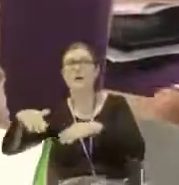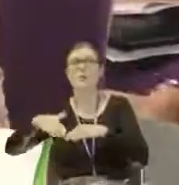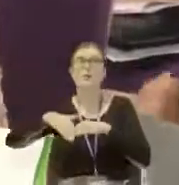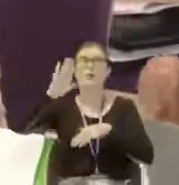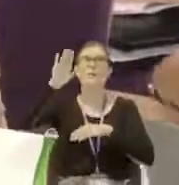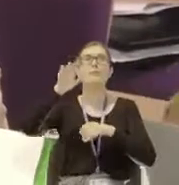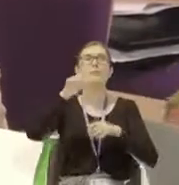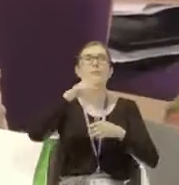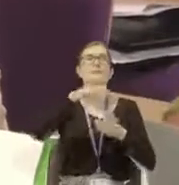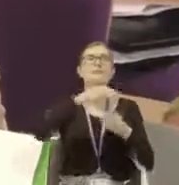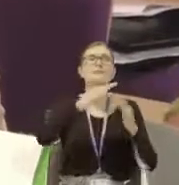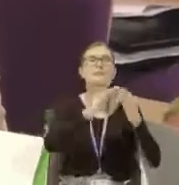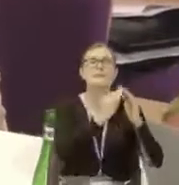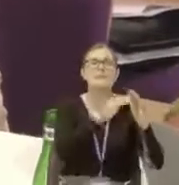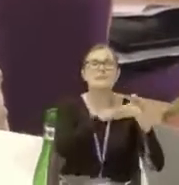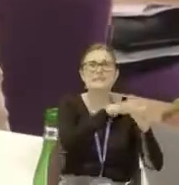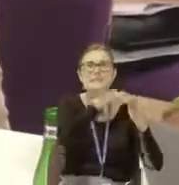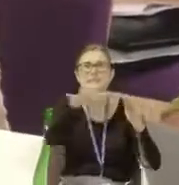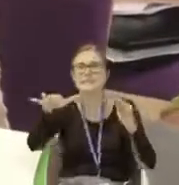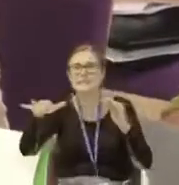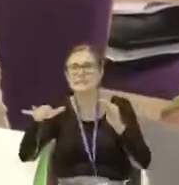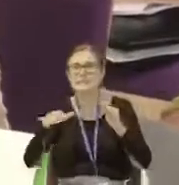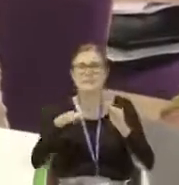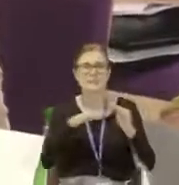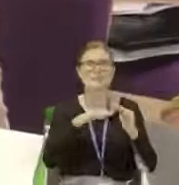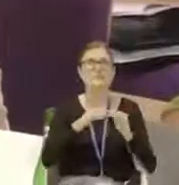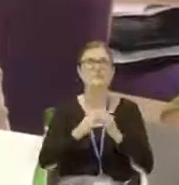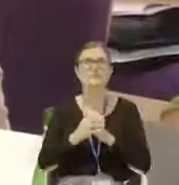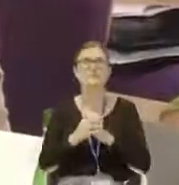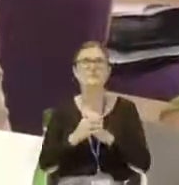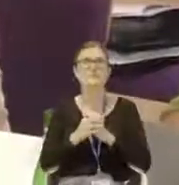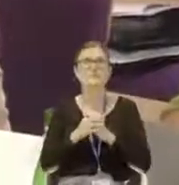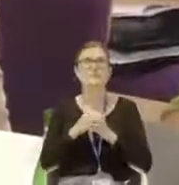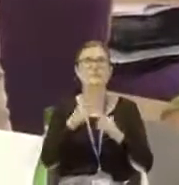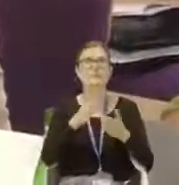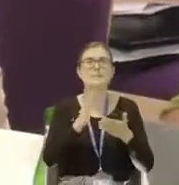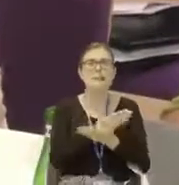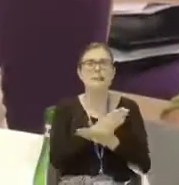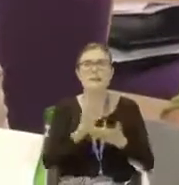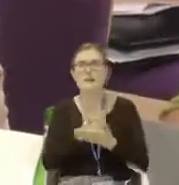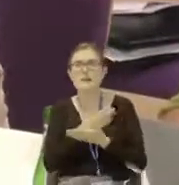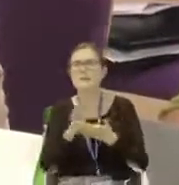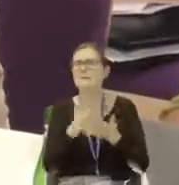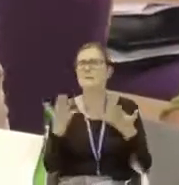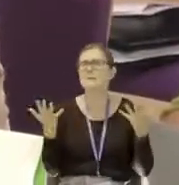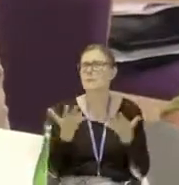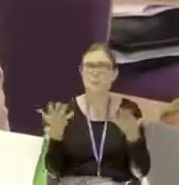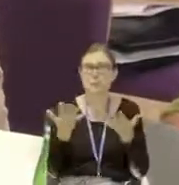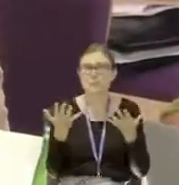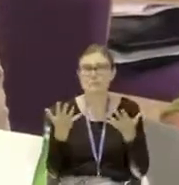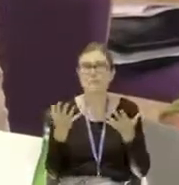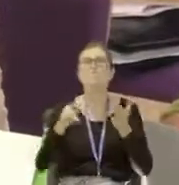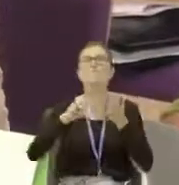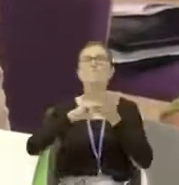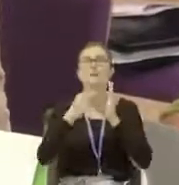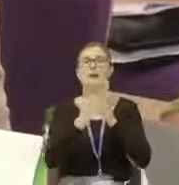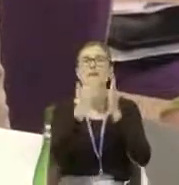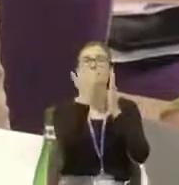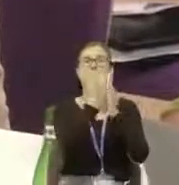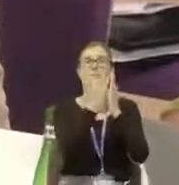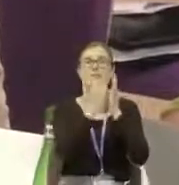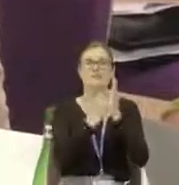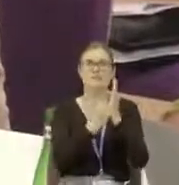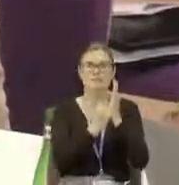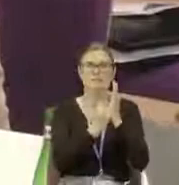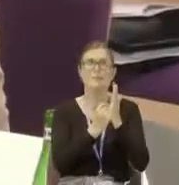putting into place their plan to overcome the flood so that the people are angry as why this keep happening, and